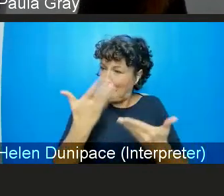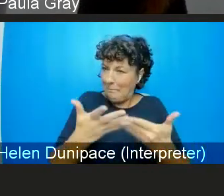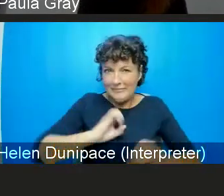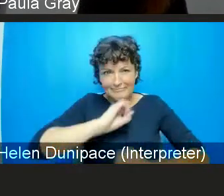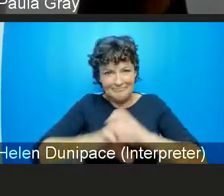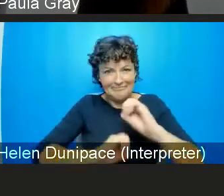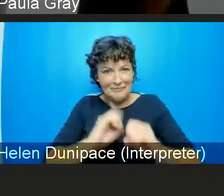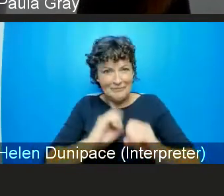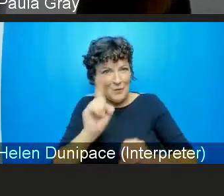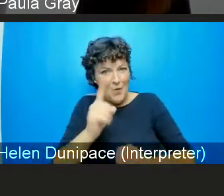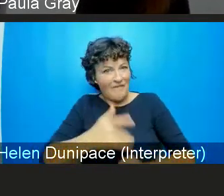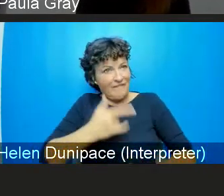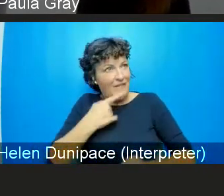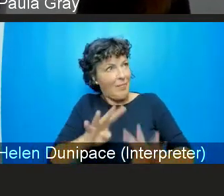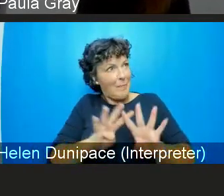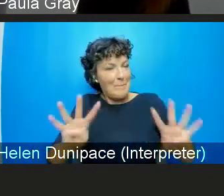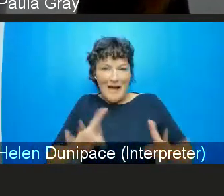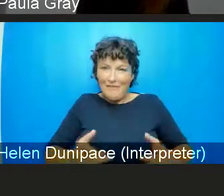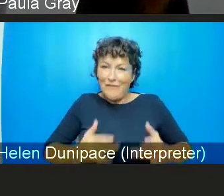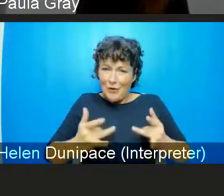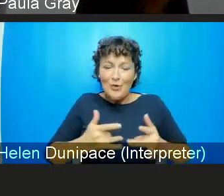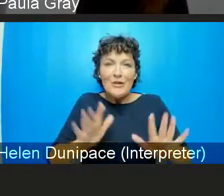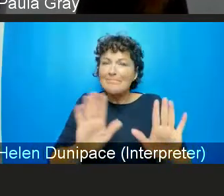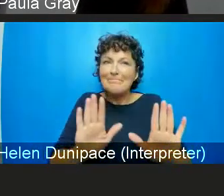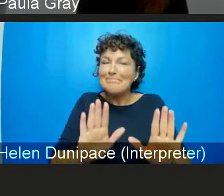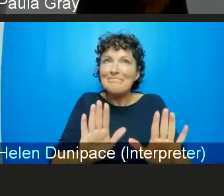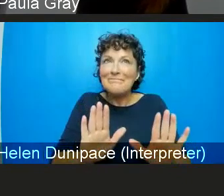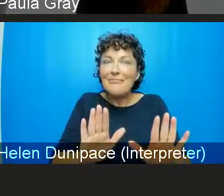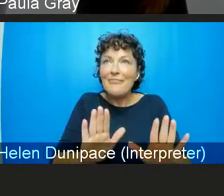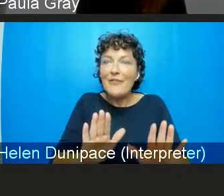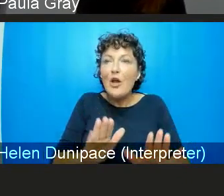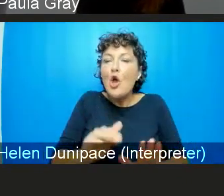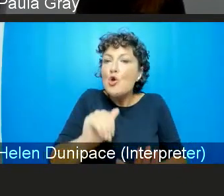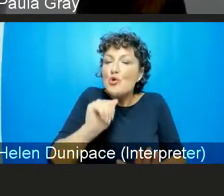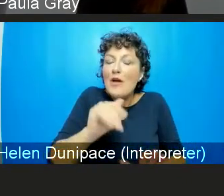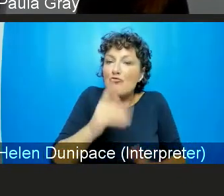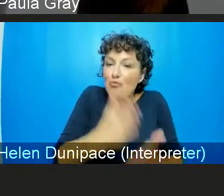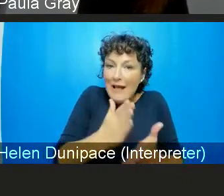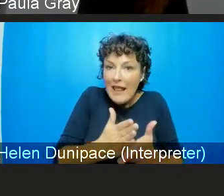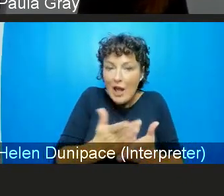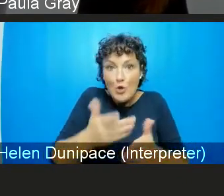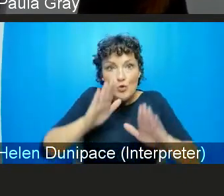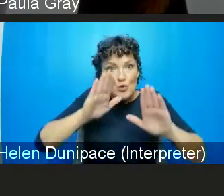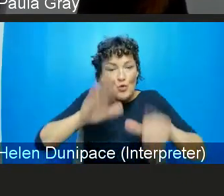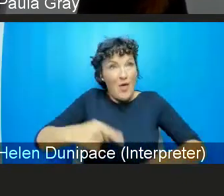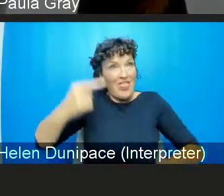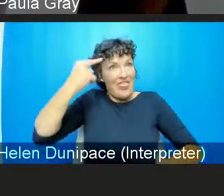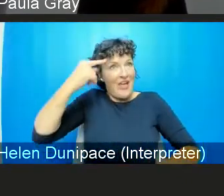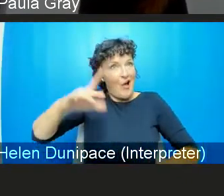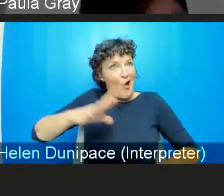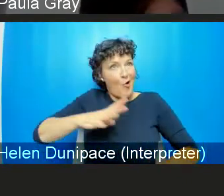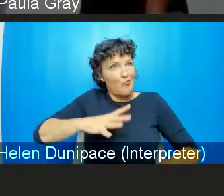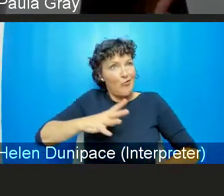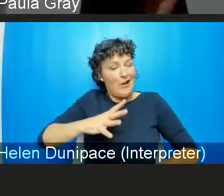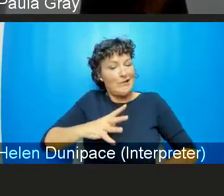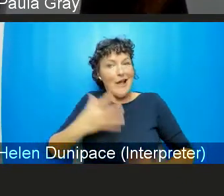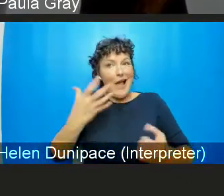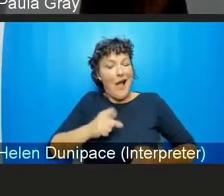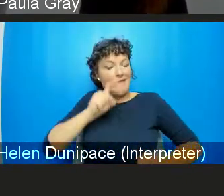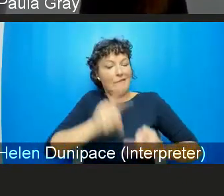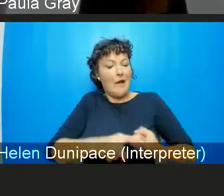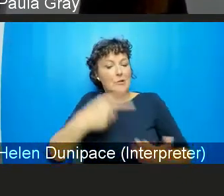about, you know, not trying to have a sort of pre-configured set of criteria that somebody